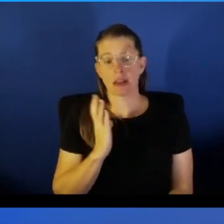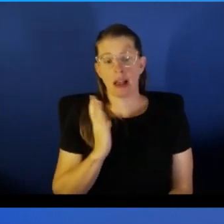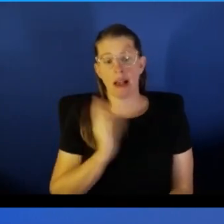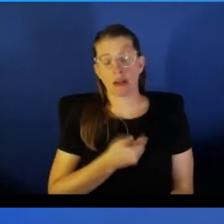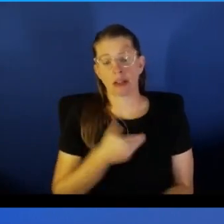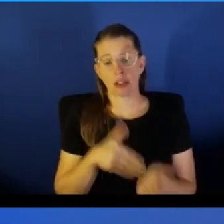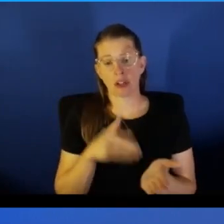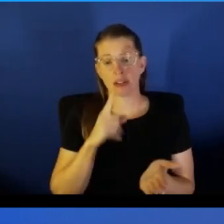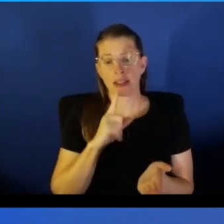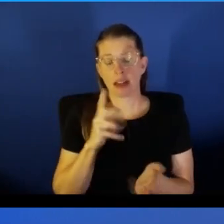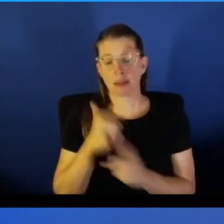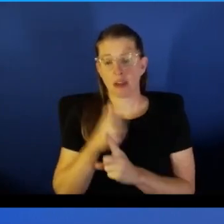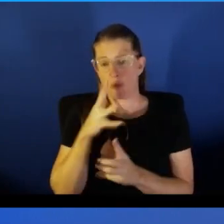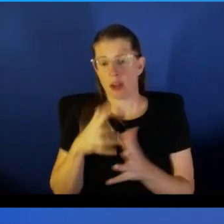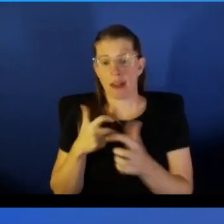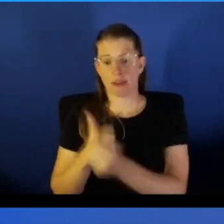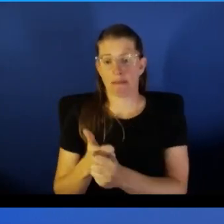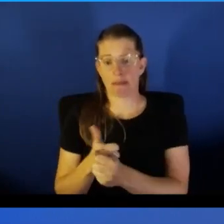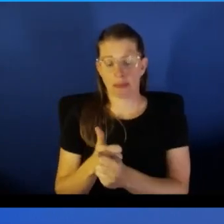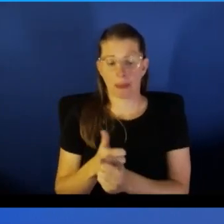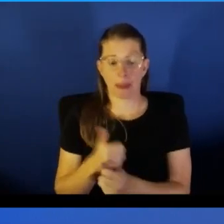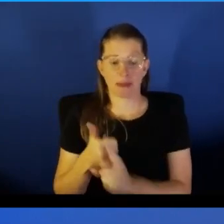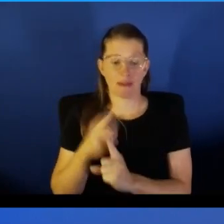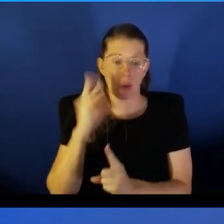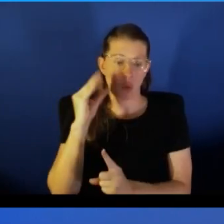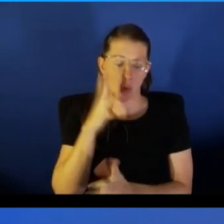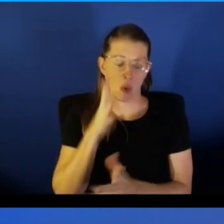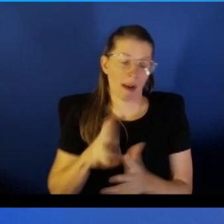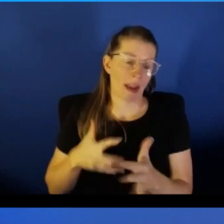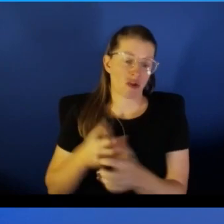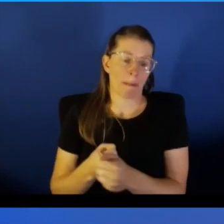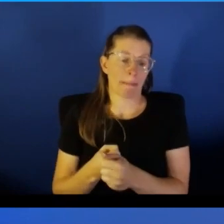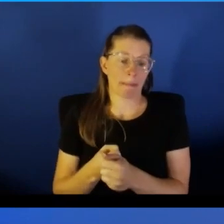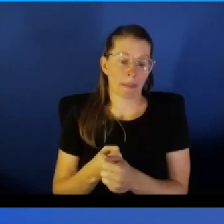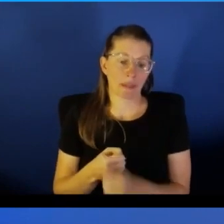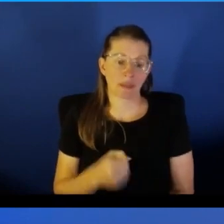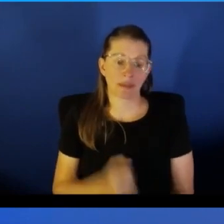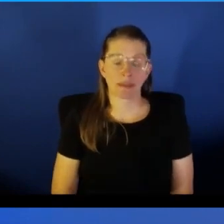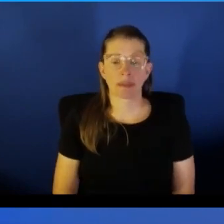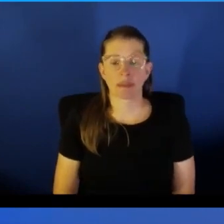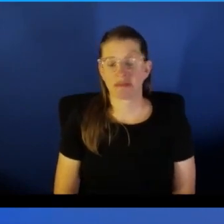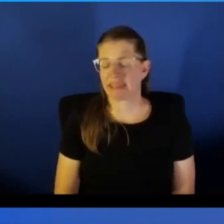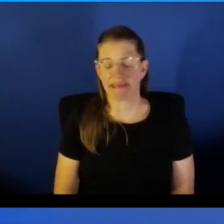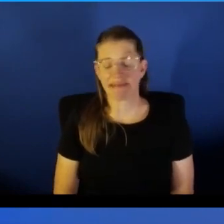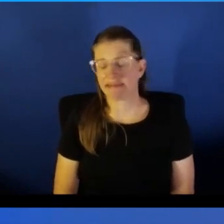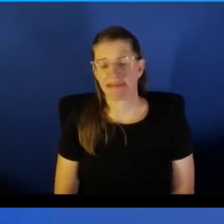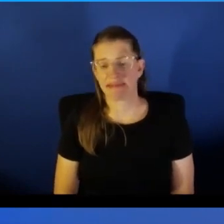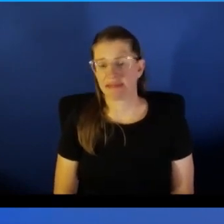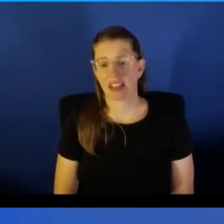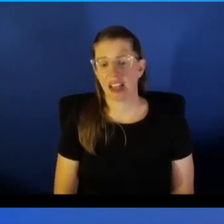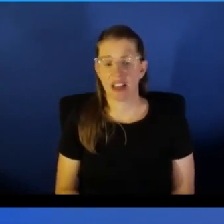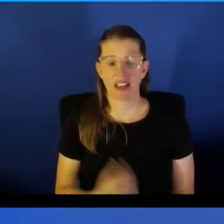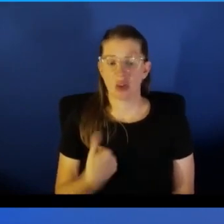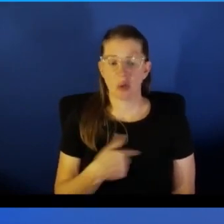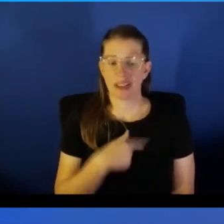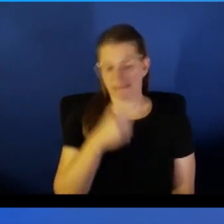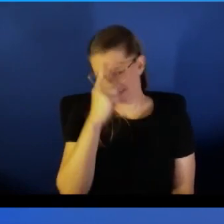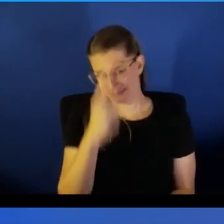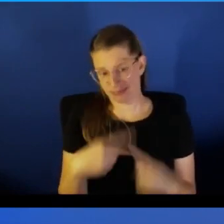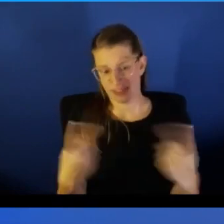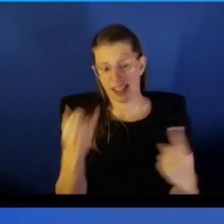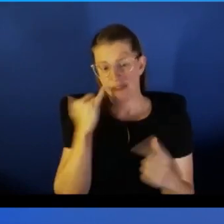up. He's a boy, he's going to catch up," and that's not the case. We would say, go check it out. See if someone's behind